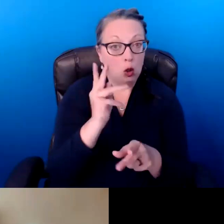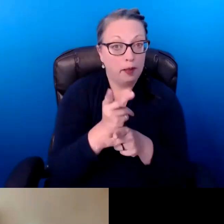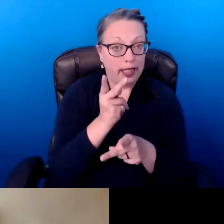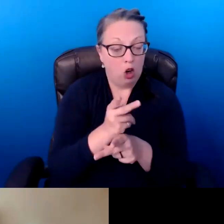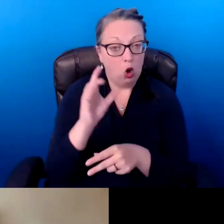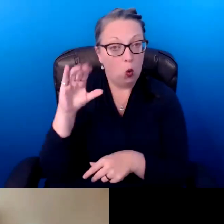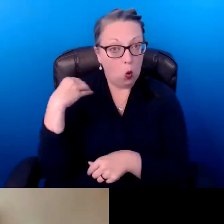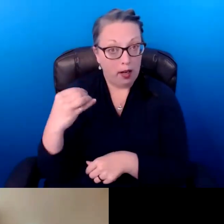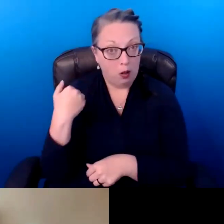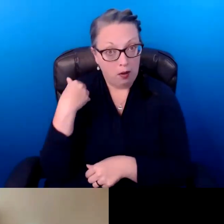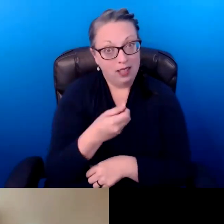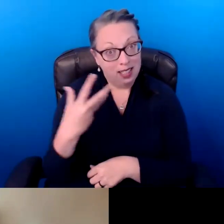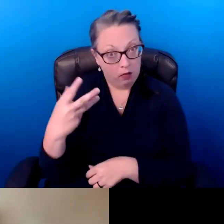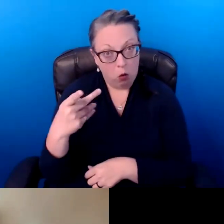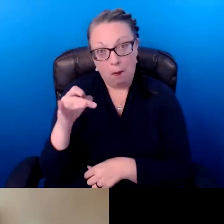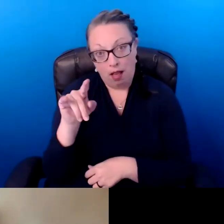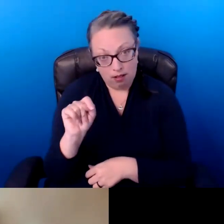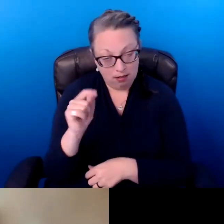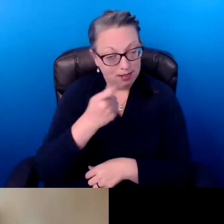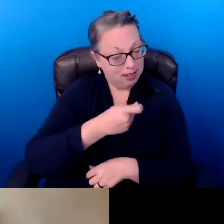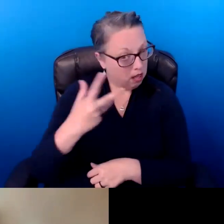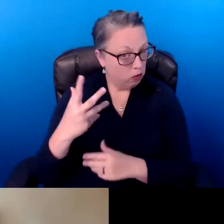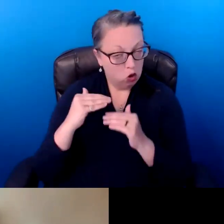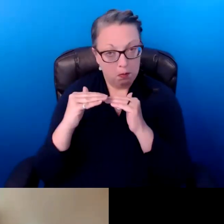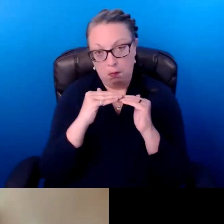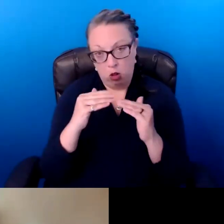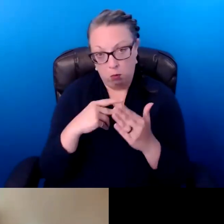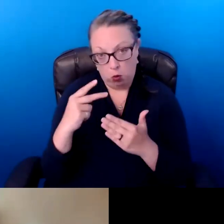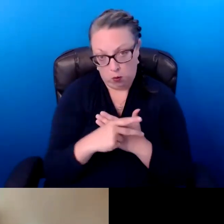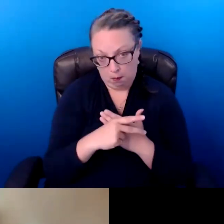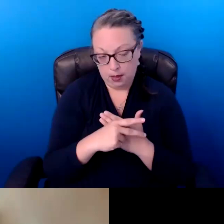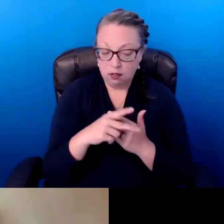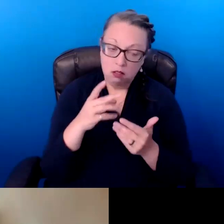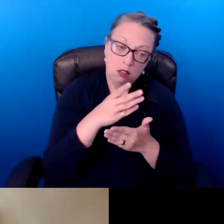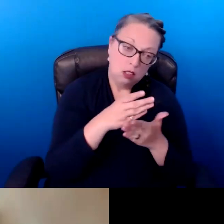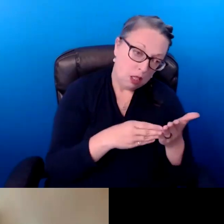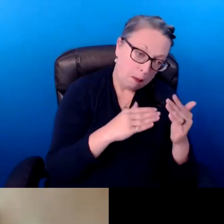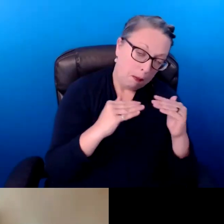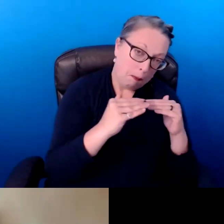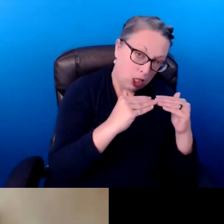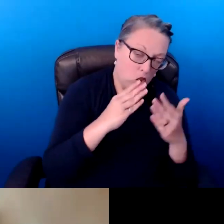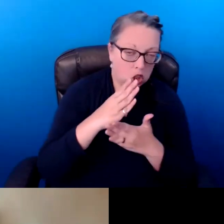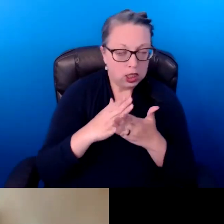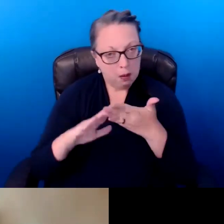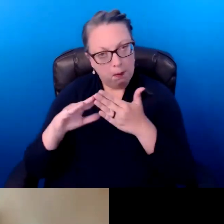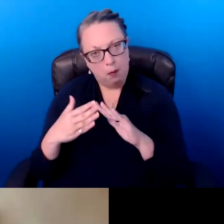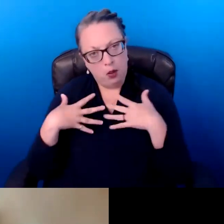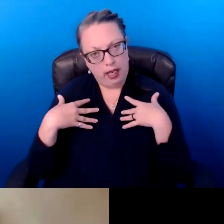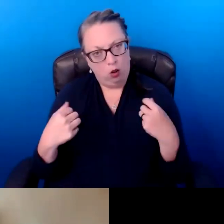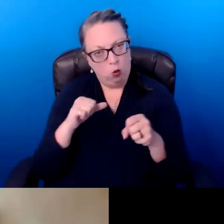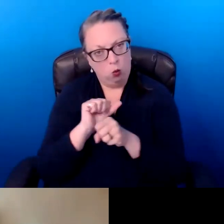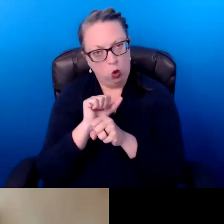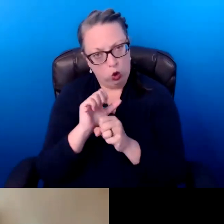have piloted several peer programs. Some are peer, some are community health workers, where we